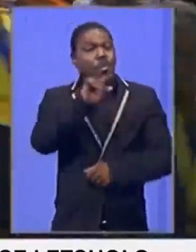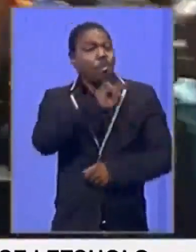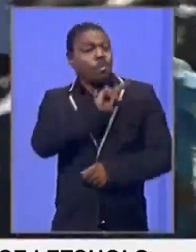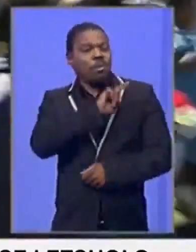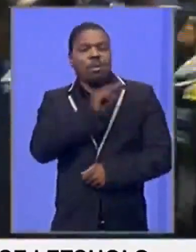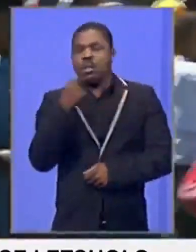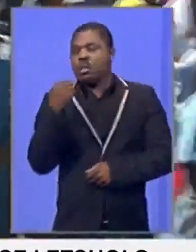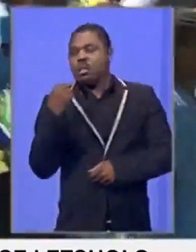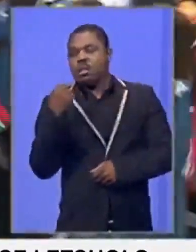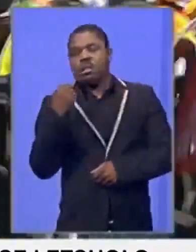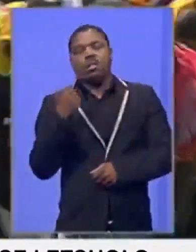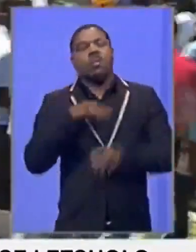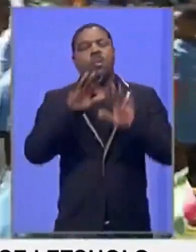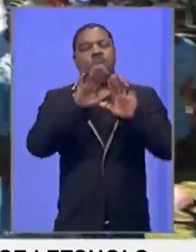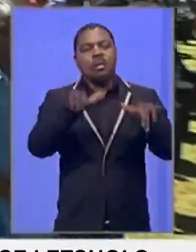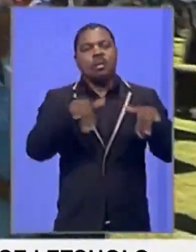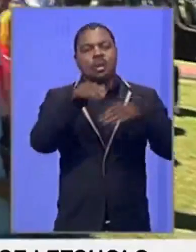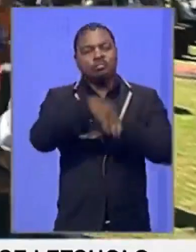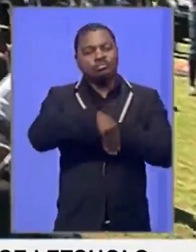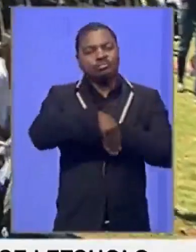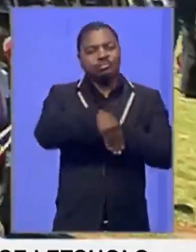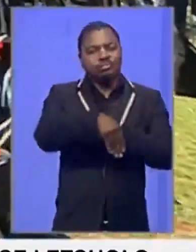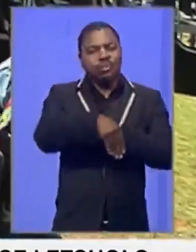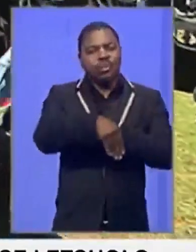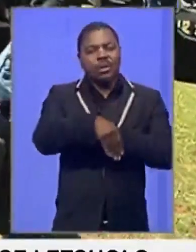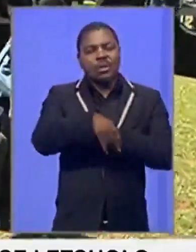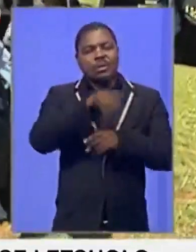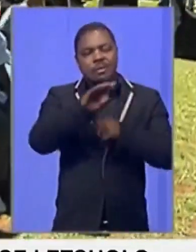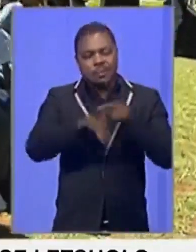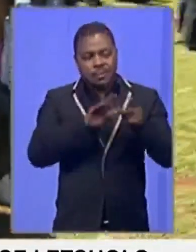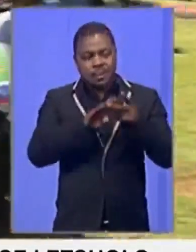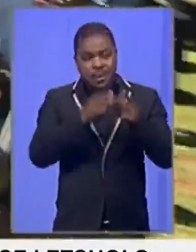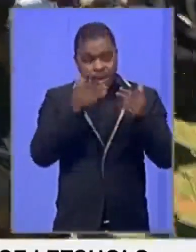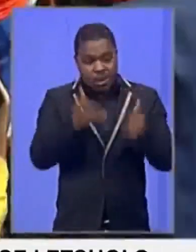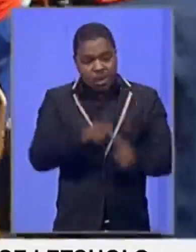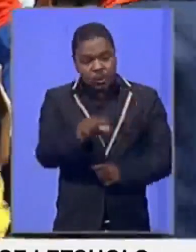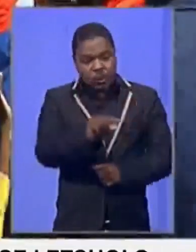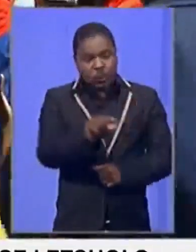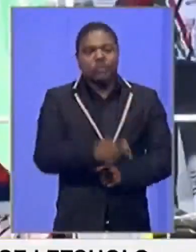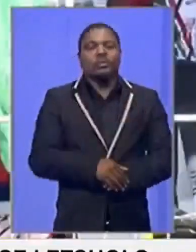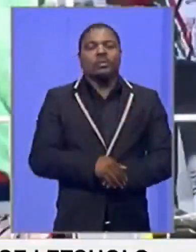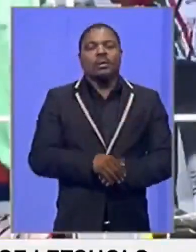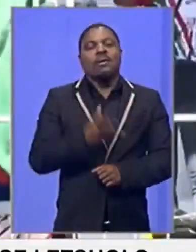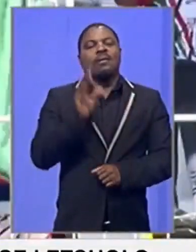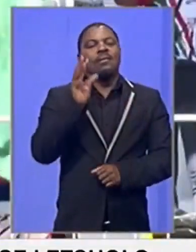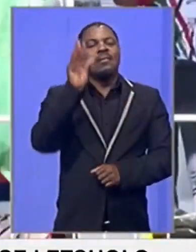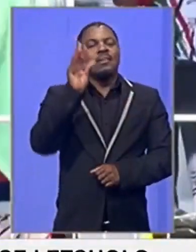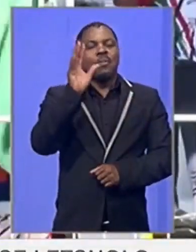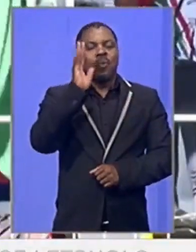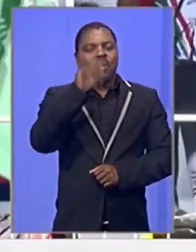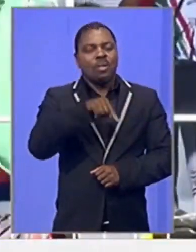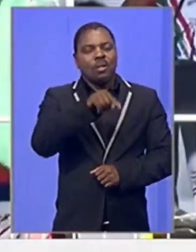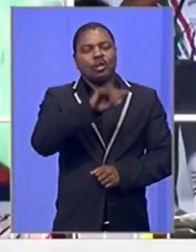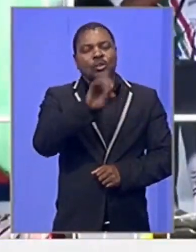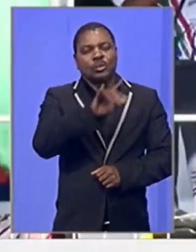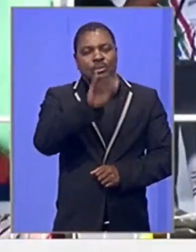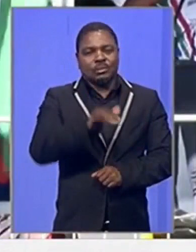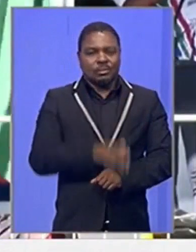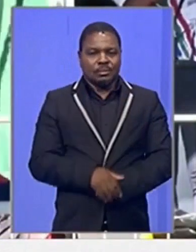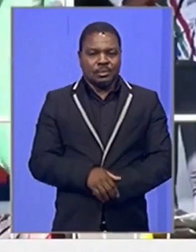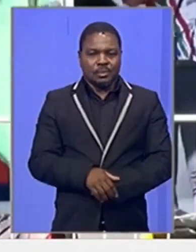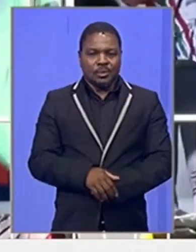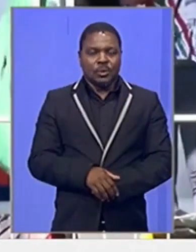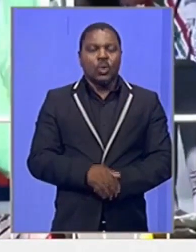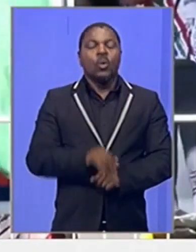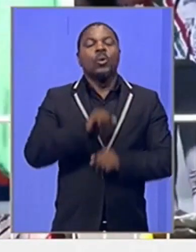tshwere mohope wa lefatshe wa cricket o tla latelwa ke wa netball ka Phupu. We're going to be with you until the 6th